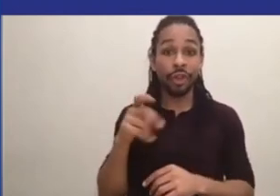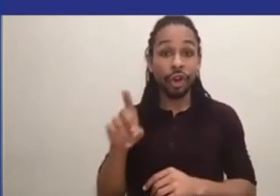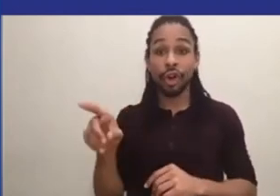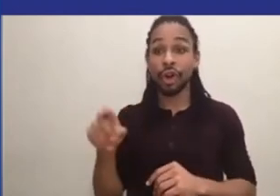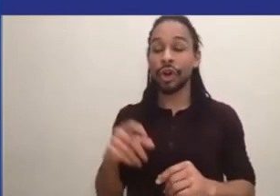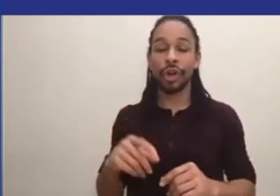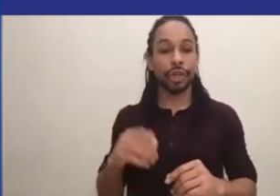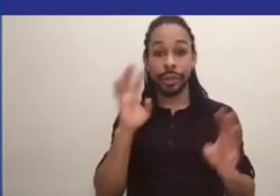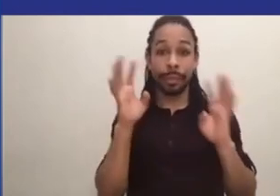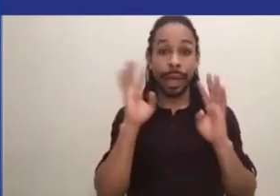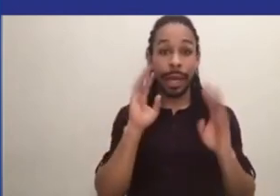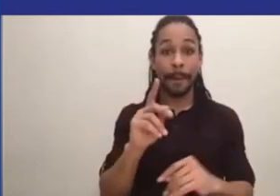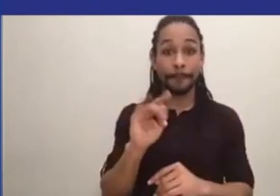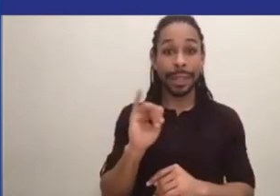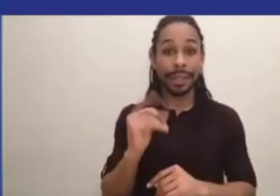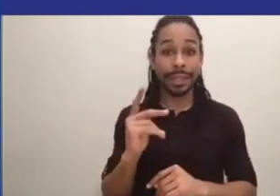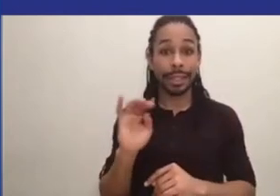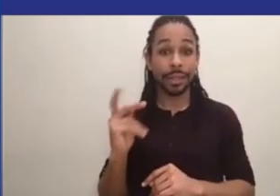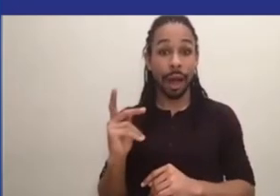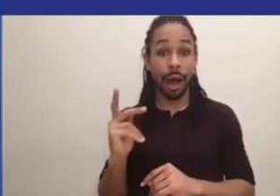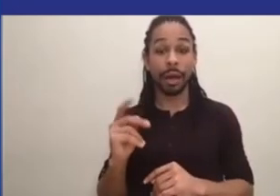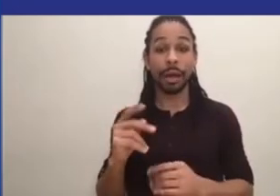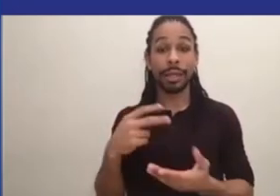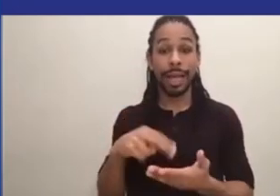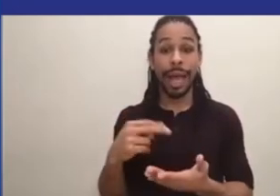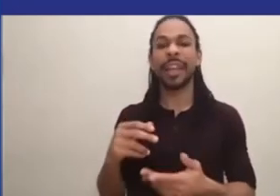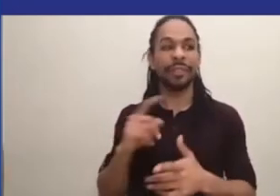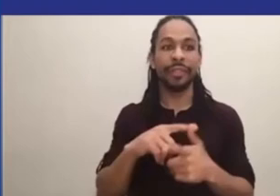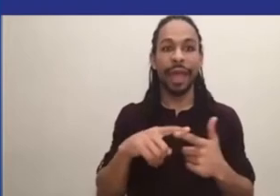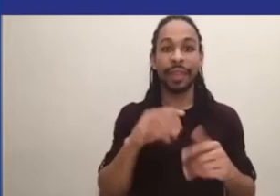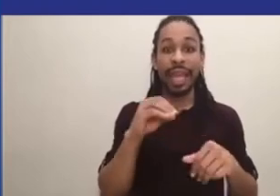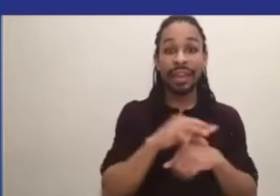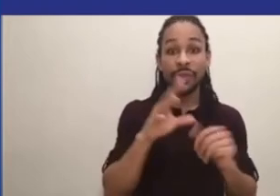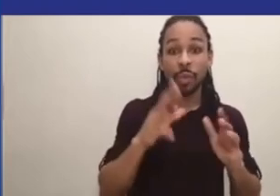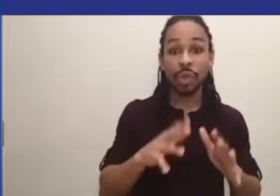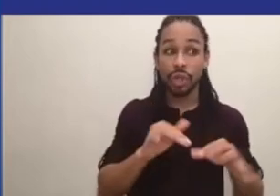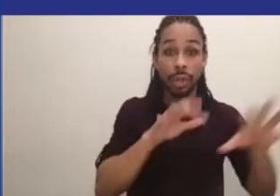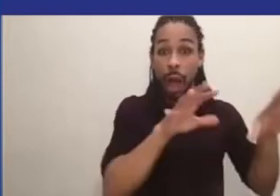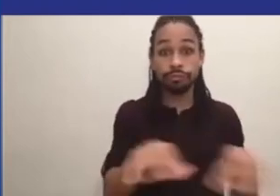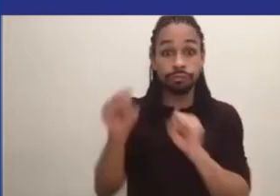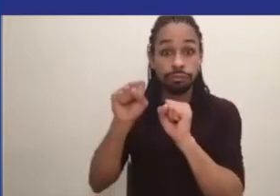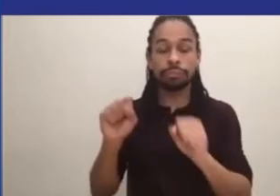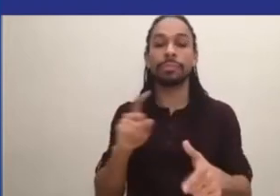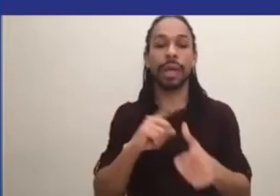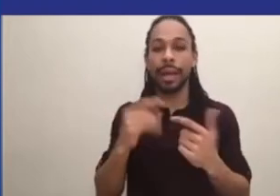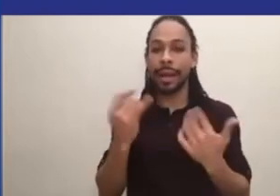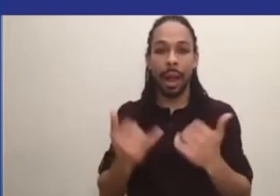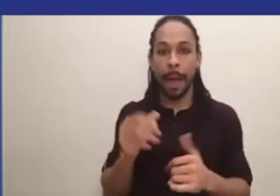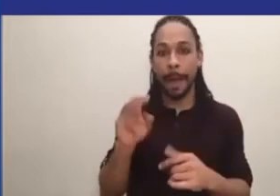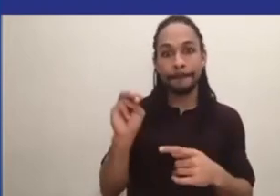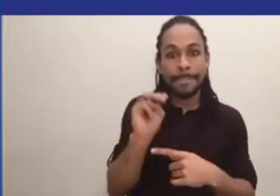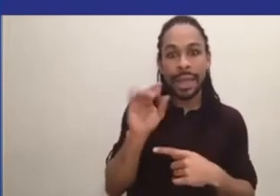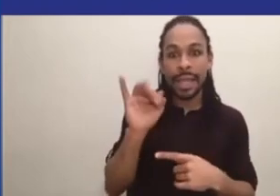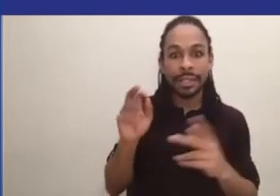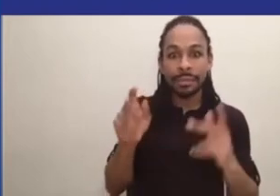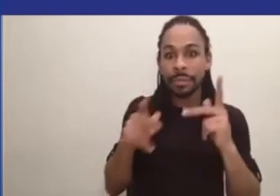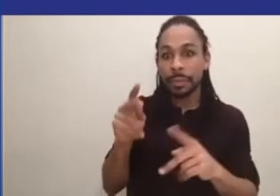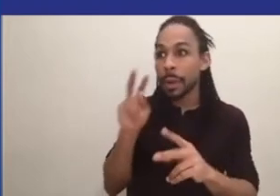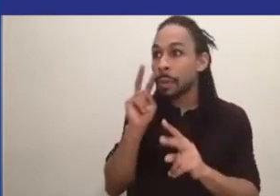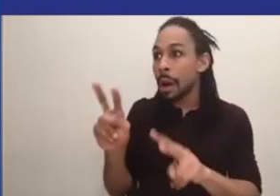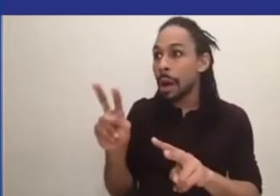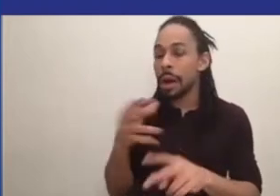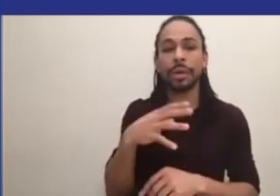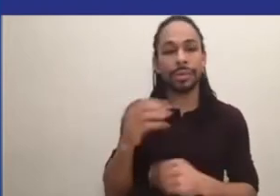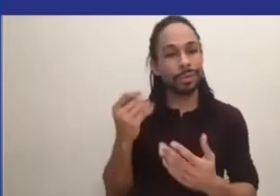the influencers done took over the dance and now they got millions and millions of people watching it. Now we don't forgot about the girl in the hood who made the dance